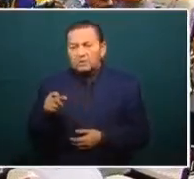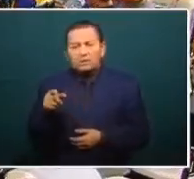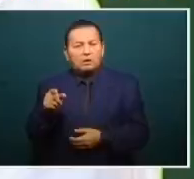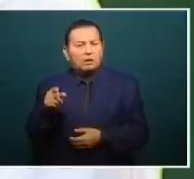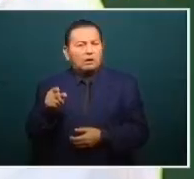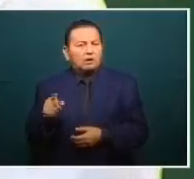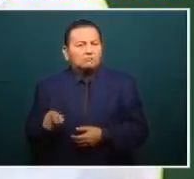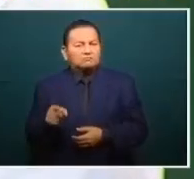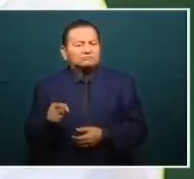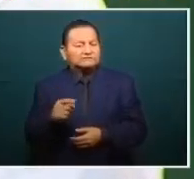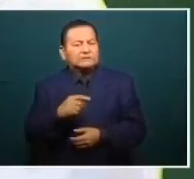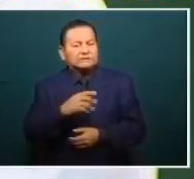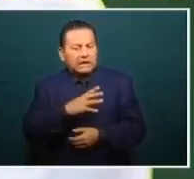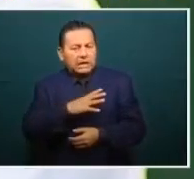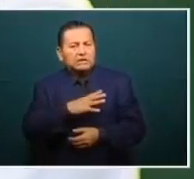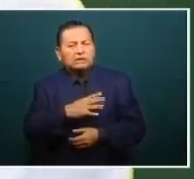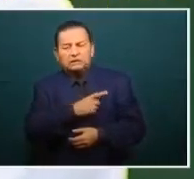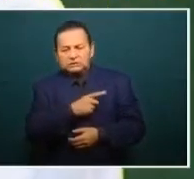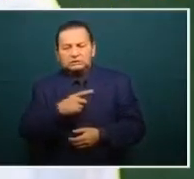and that